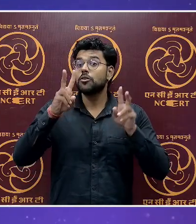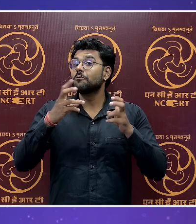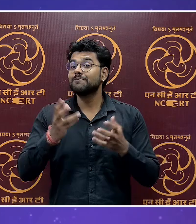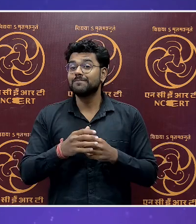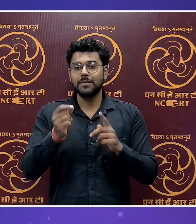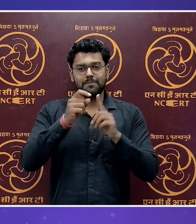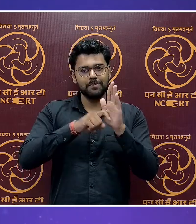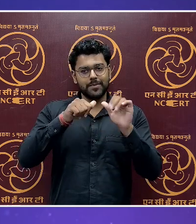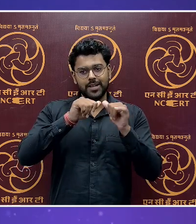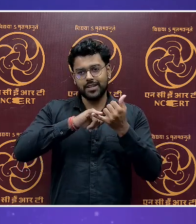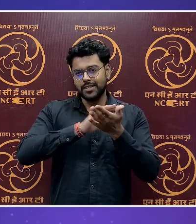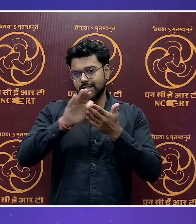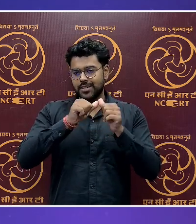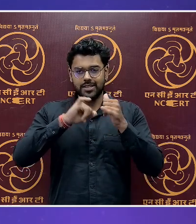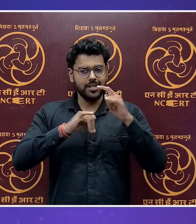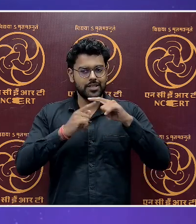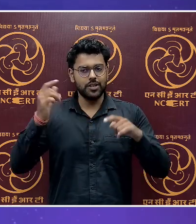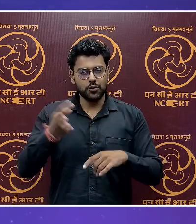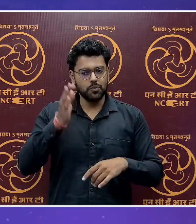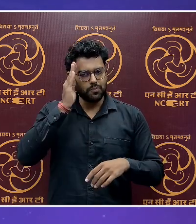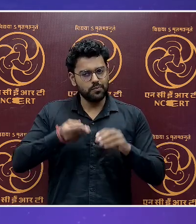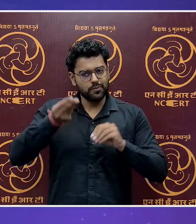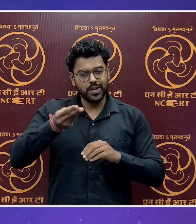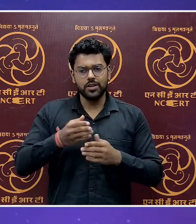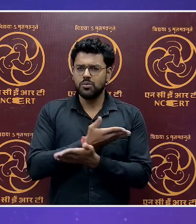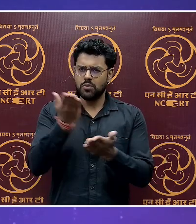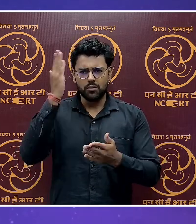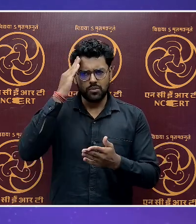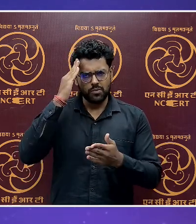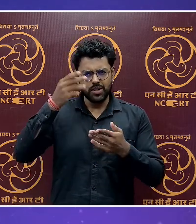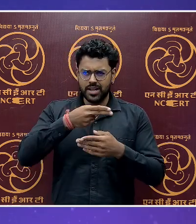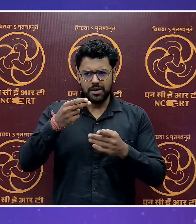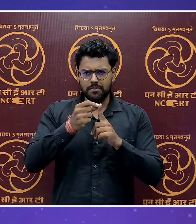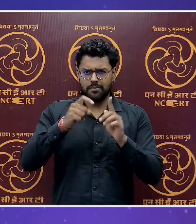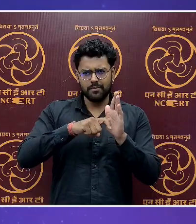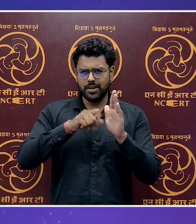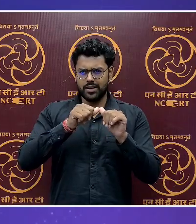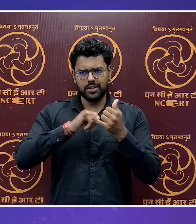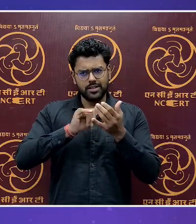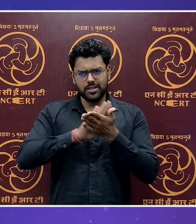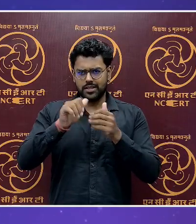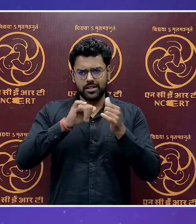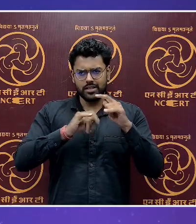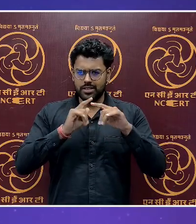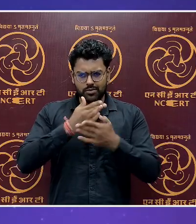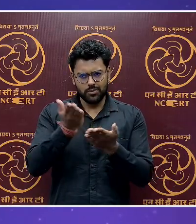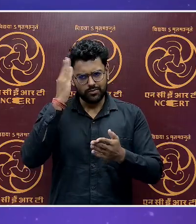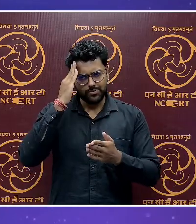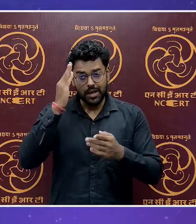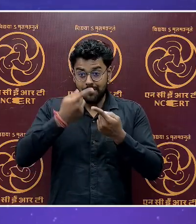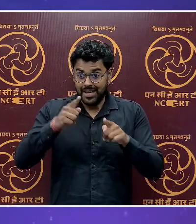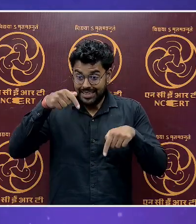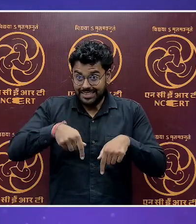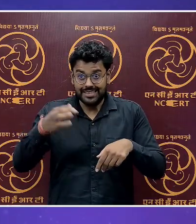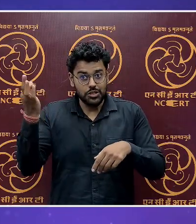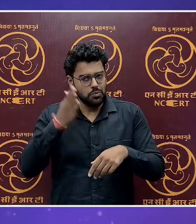app new version. Well, we all have heard of PRASHAST app and somewhere you know what it's all about, but we have introduced a new version